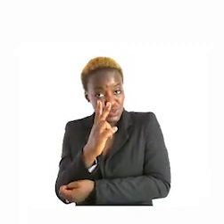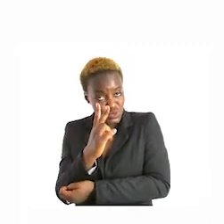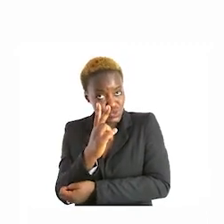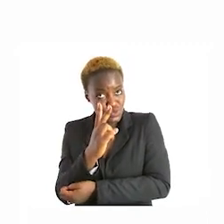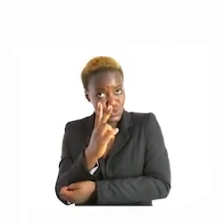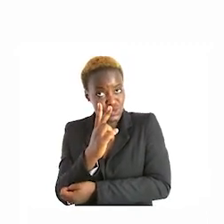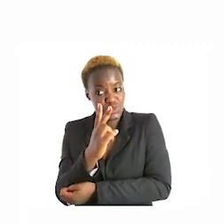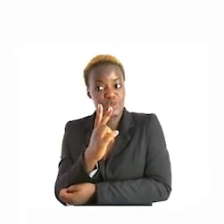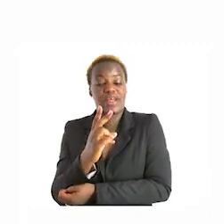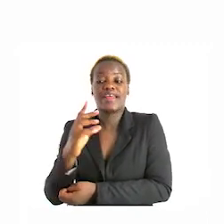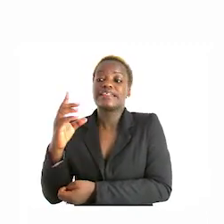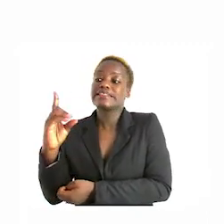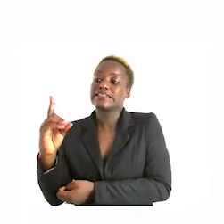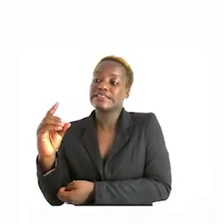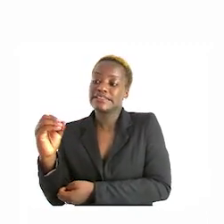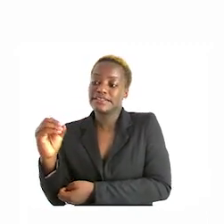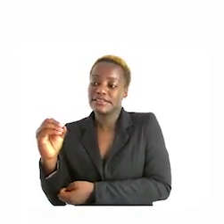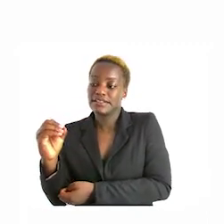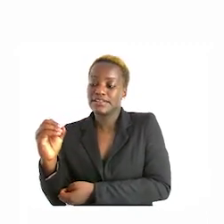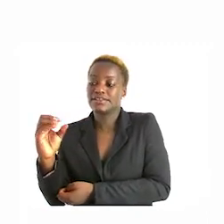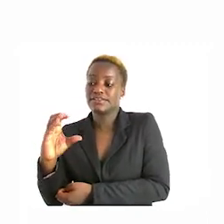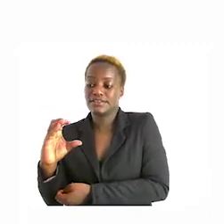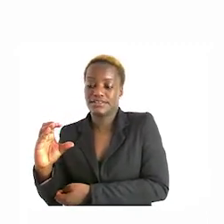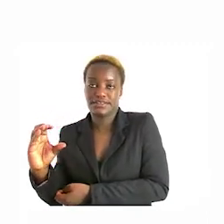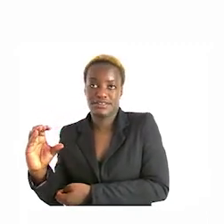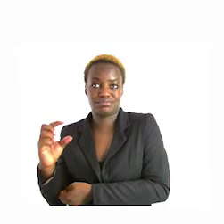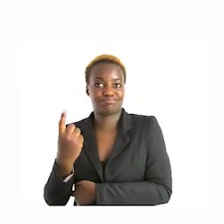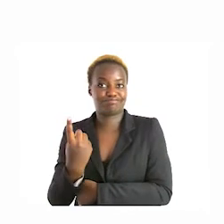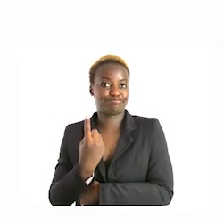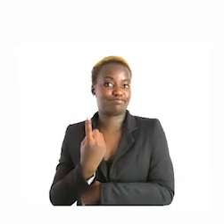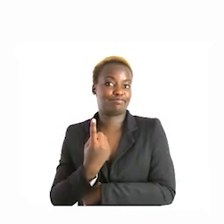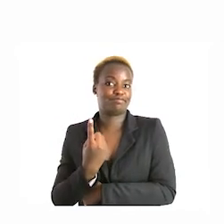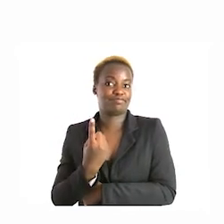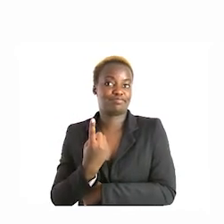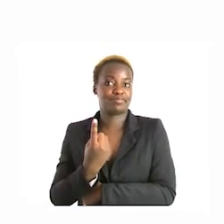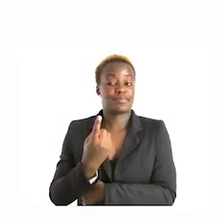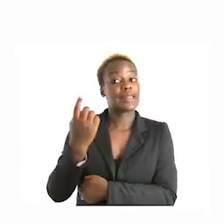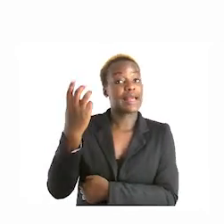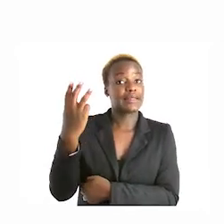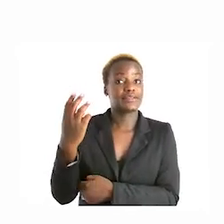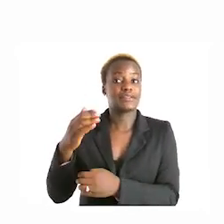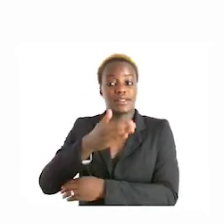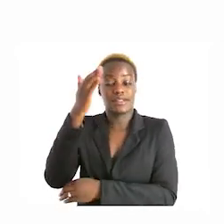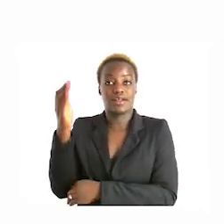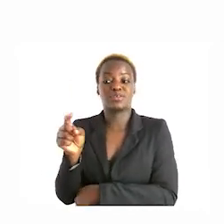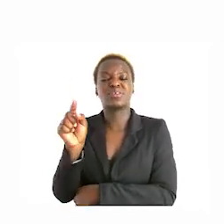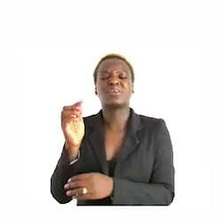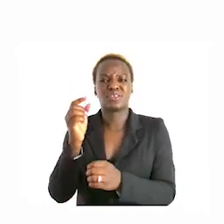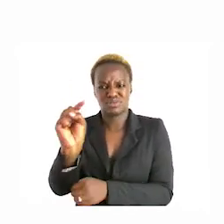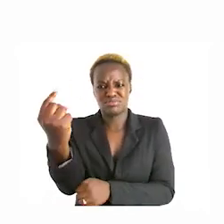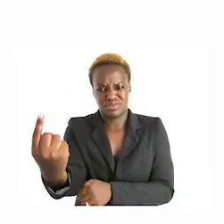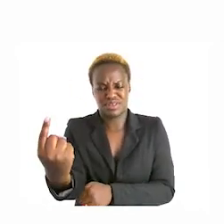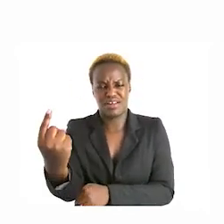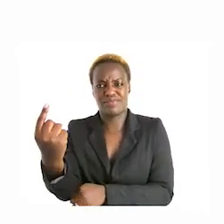forget, and 10 cents only. Now the third one, I would like for you to do the third one on your